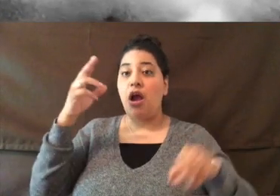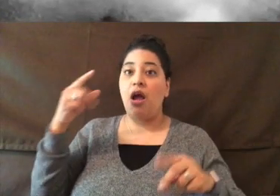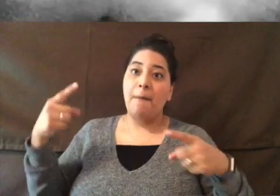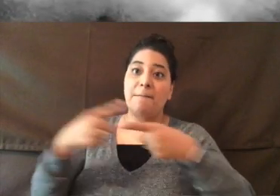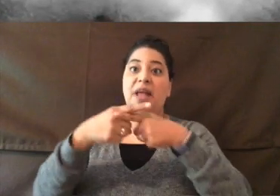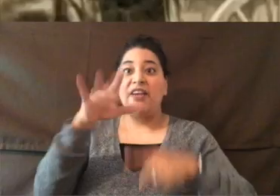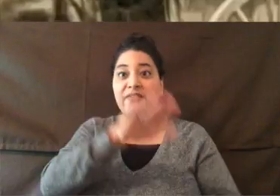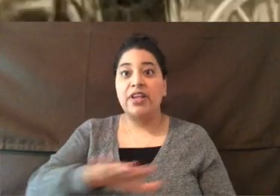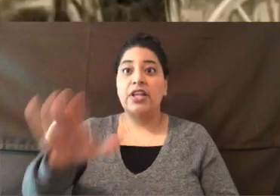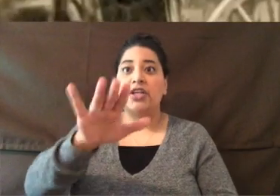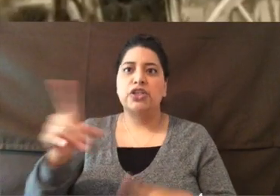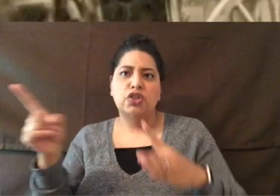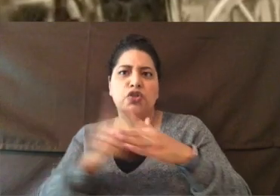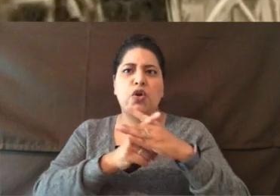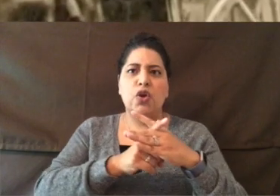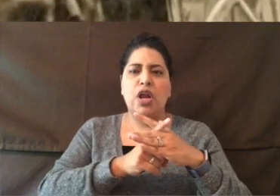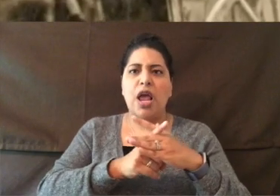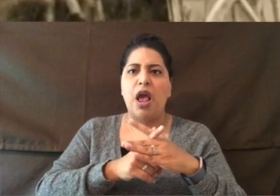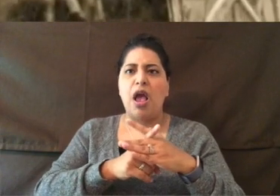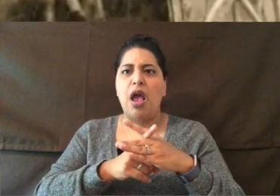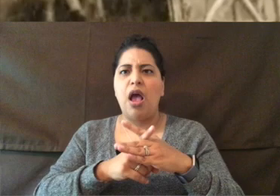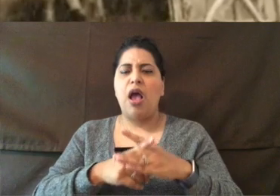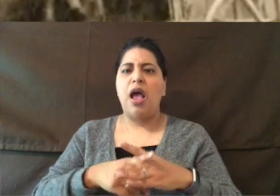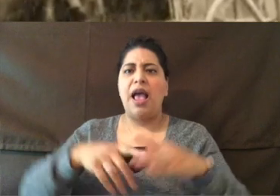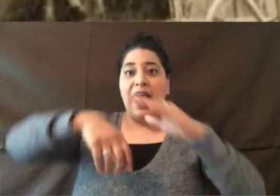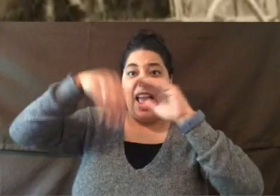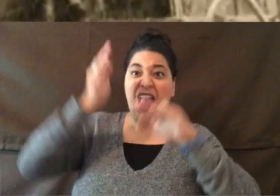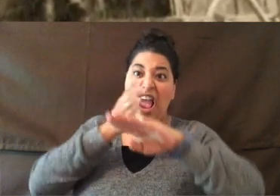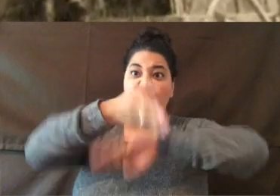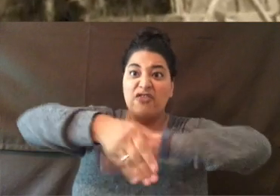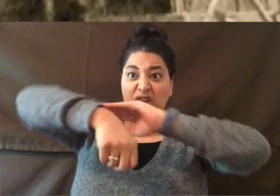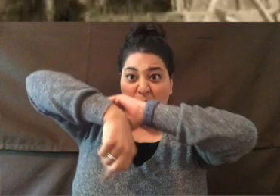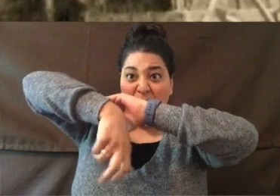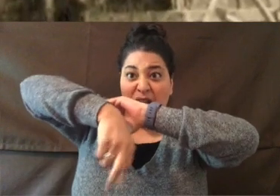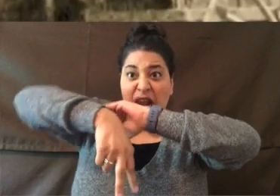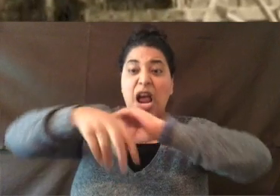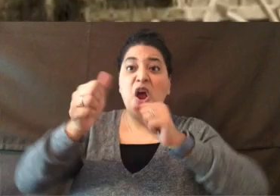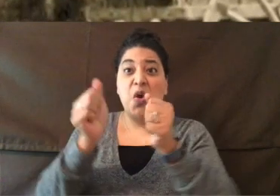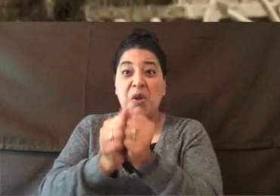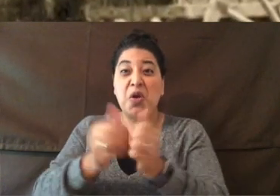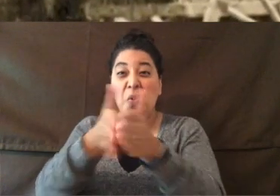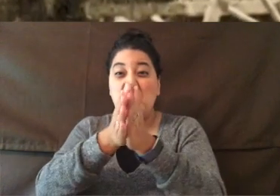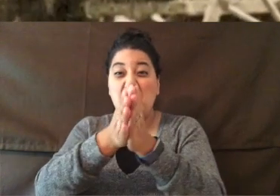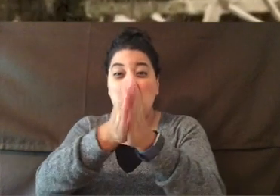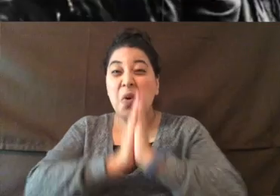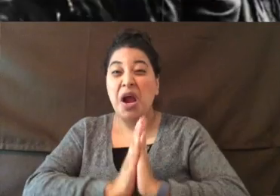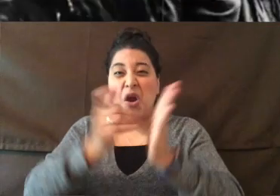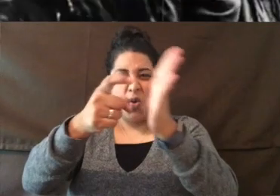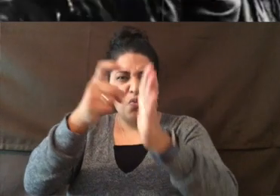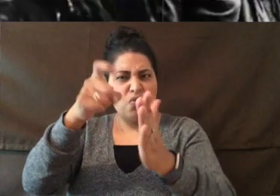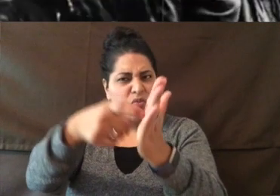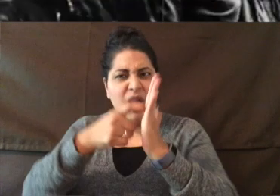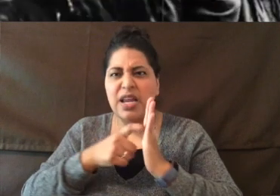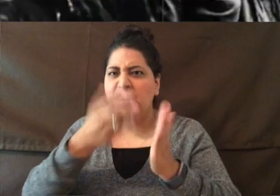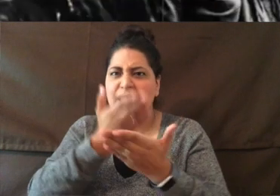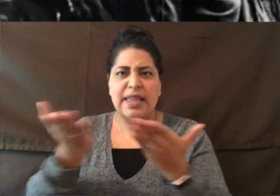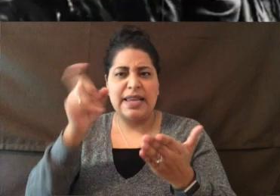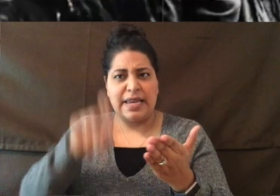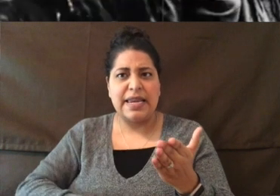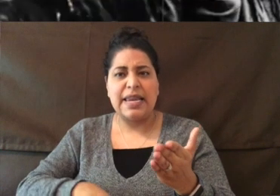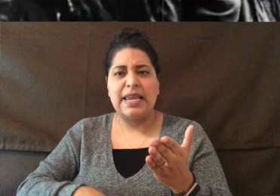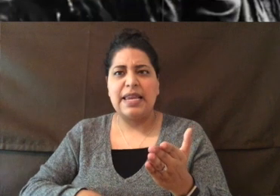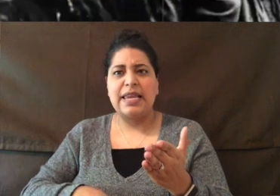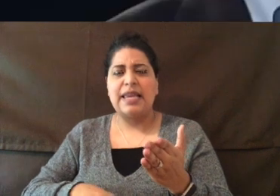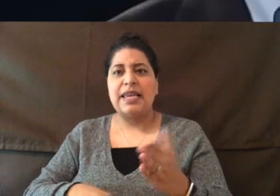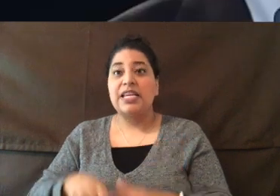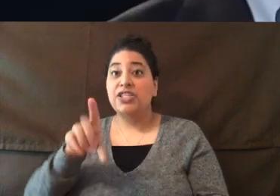the Battlefield when she showed up after midnight at the Battle of Cedar Mountain with a wagon load of supplies for the surgeons, and they had long since run out of things